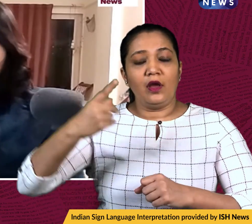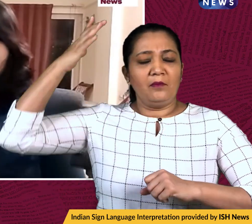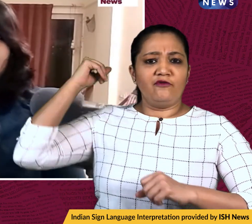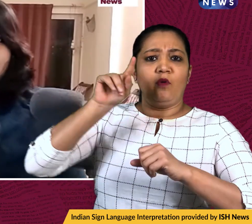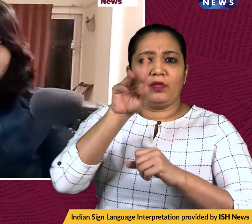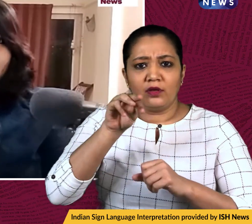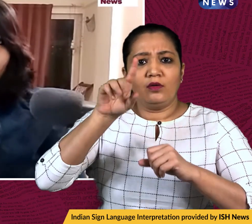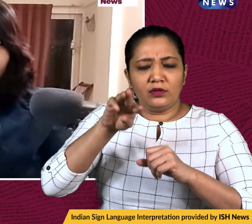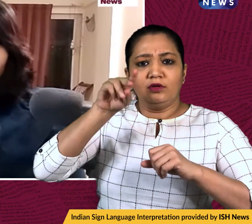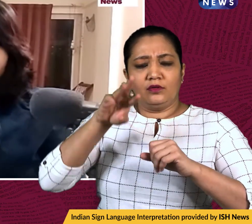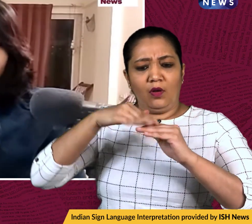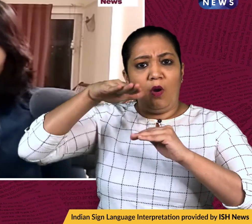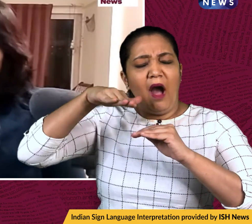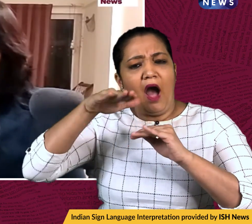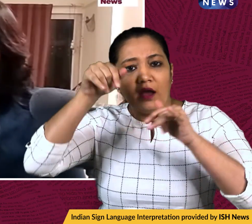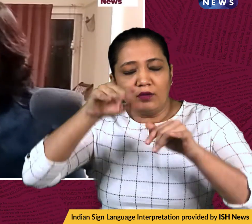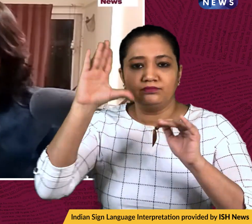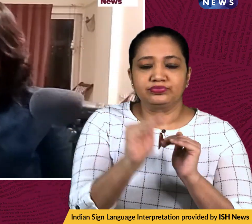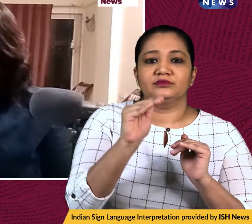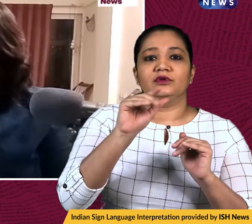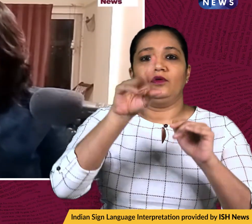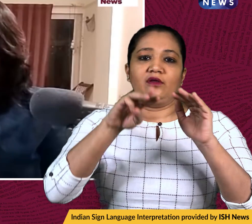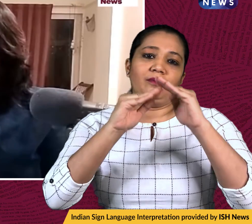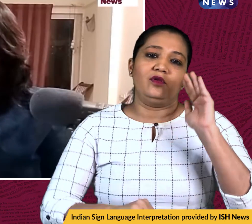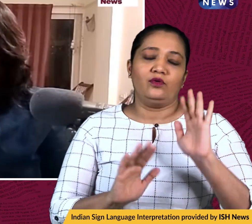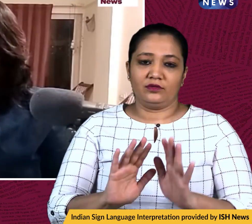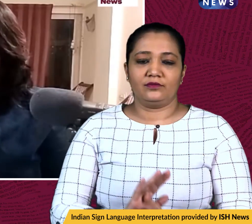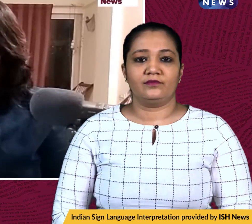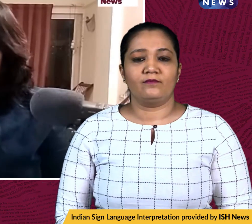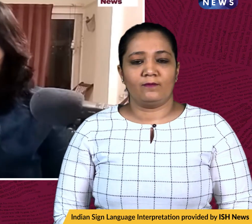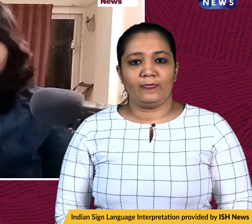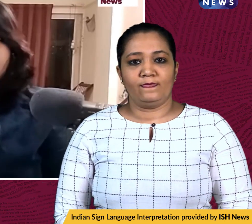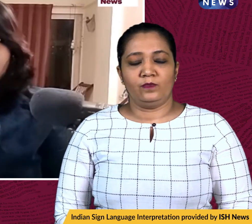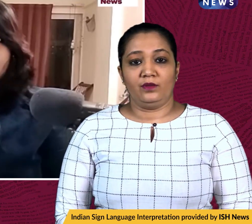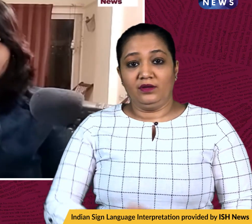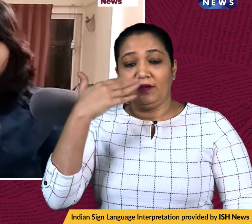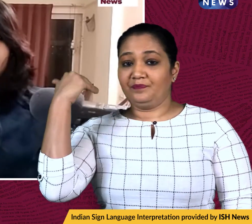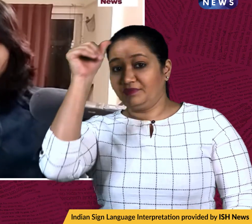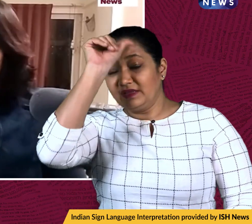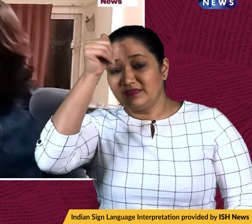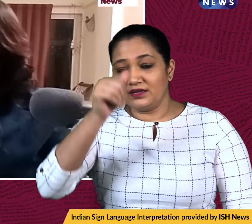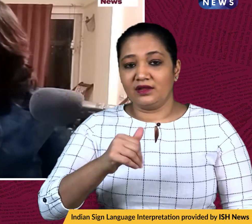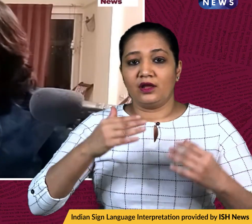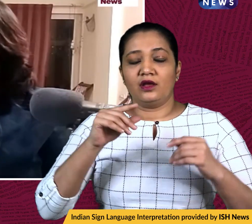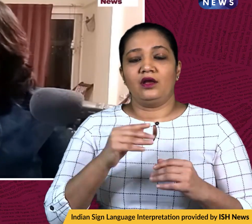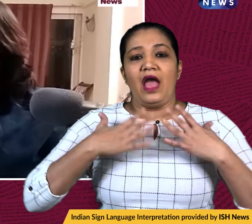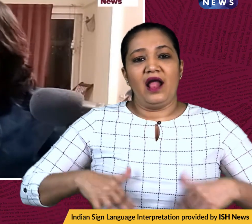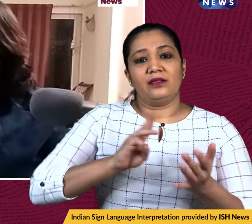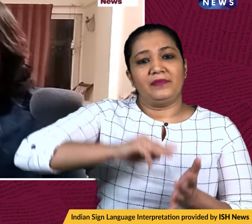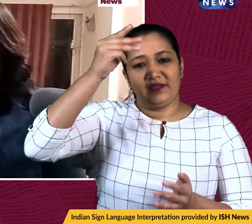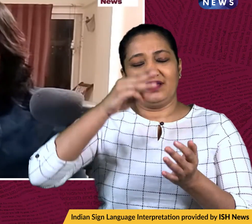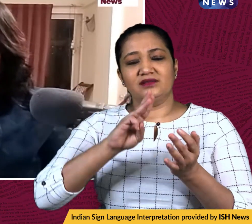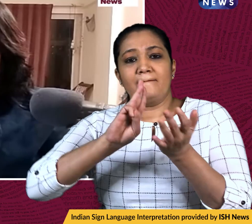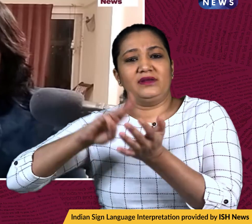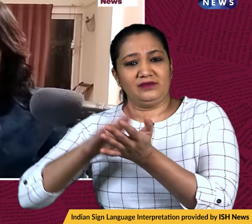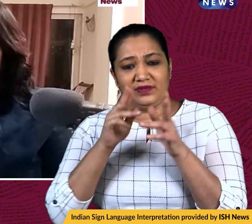been reporting a little over 1,000 new cases. On Sunday, the Union Health Minister